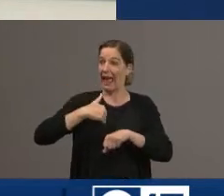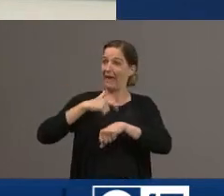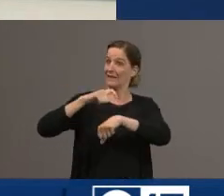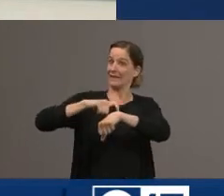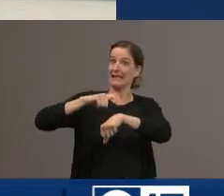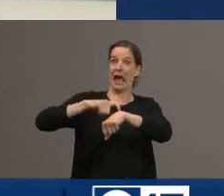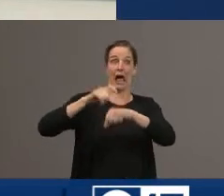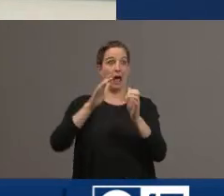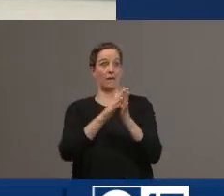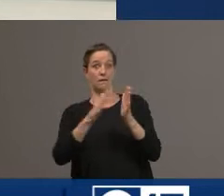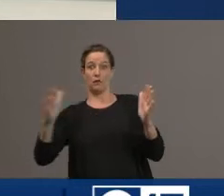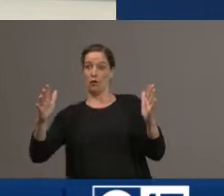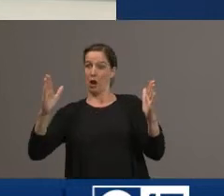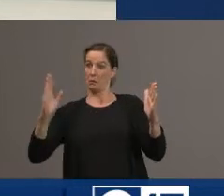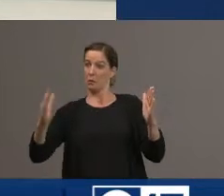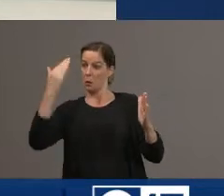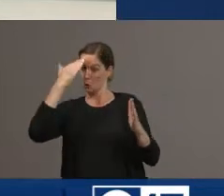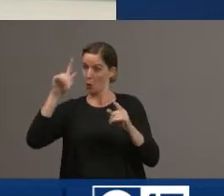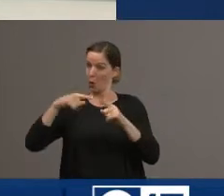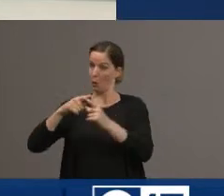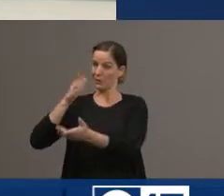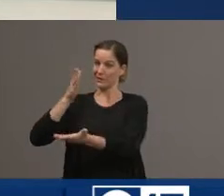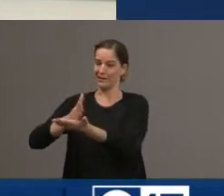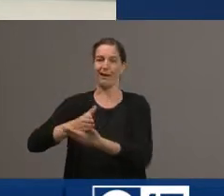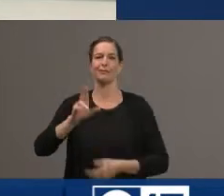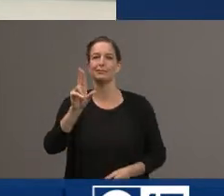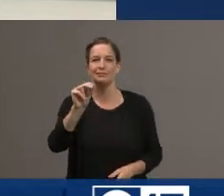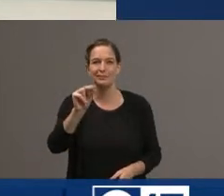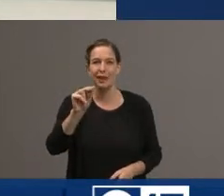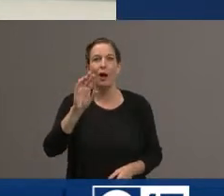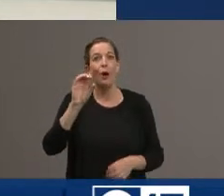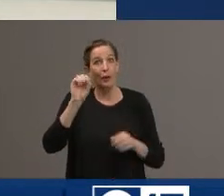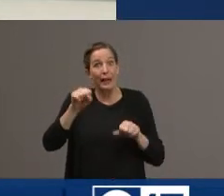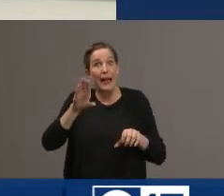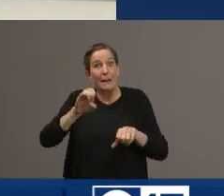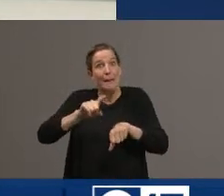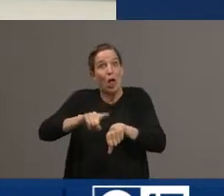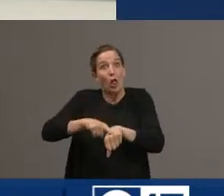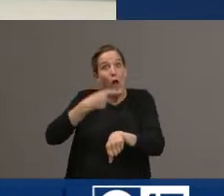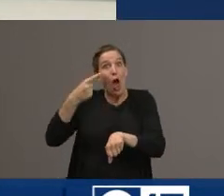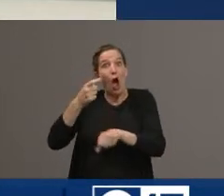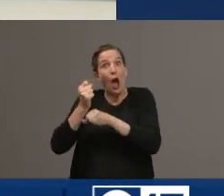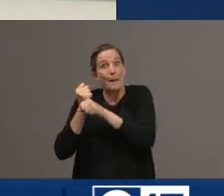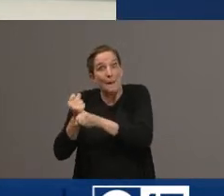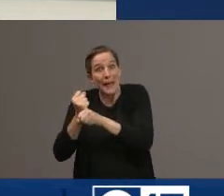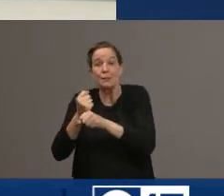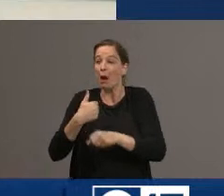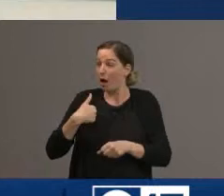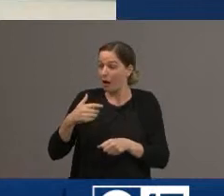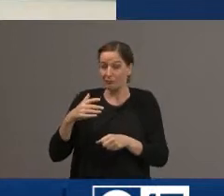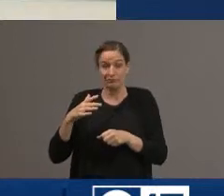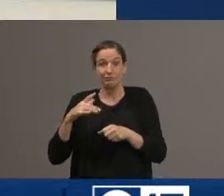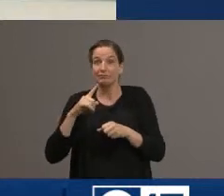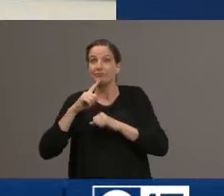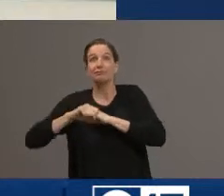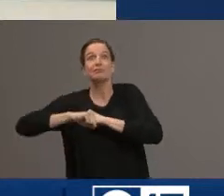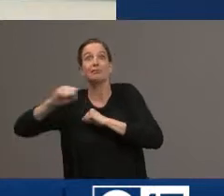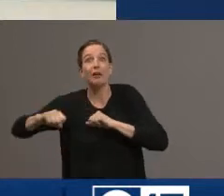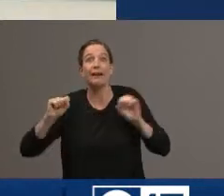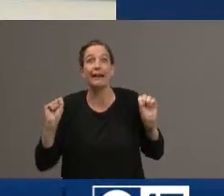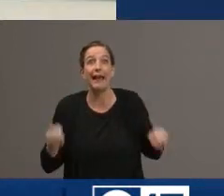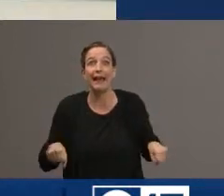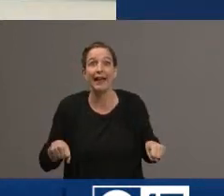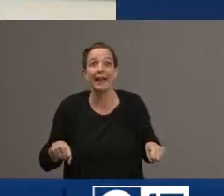you can go into extra innings. And we've had our fair share of good at-bats, but the